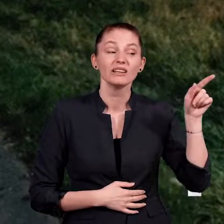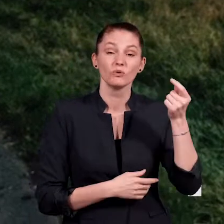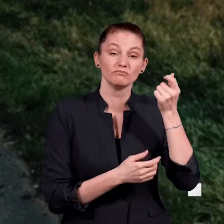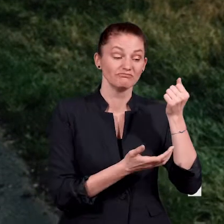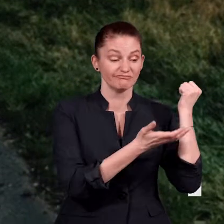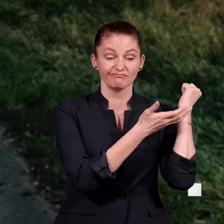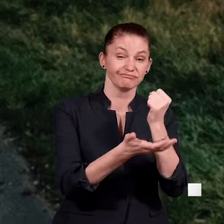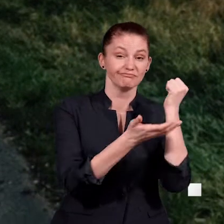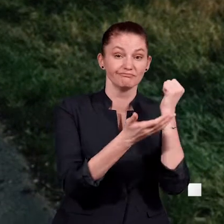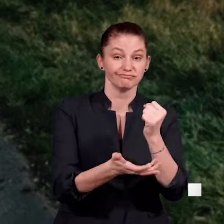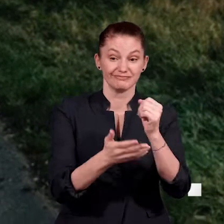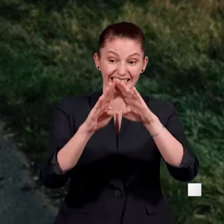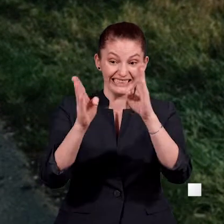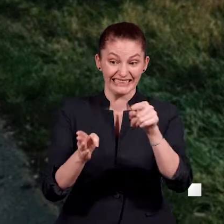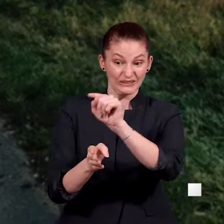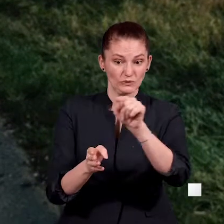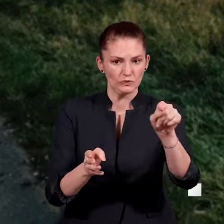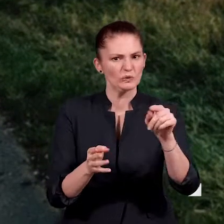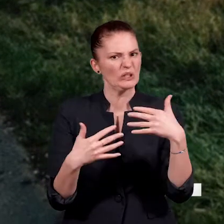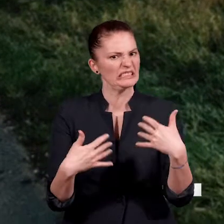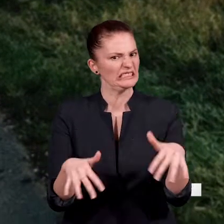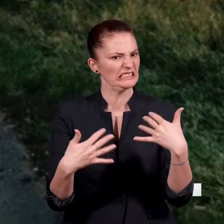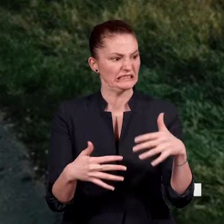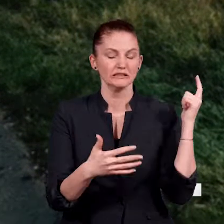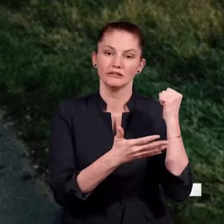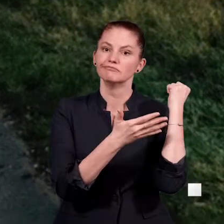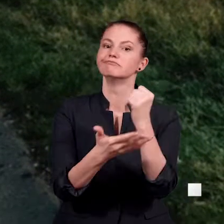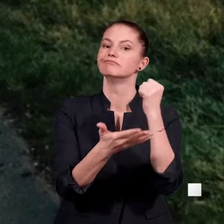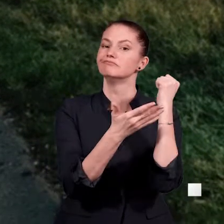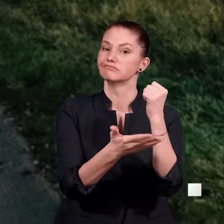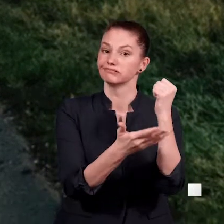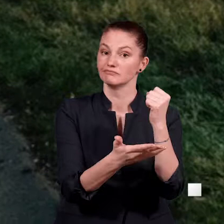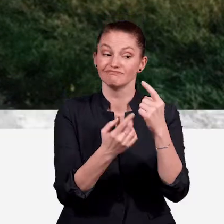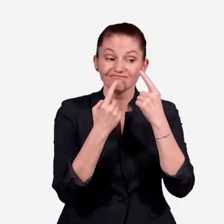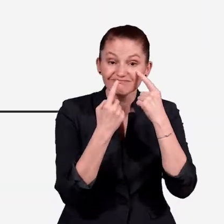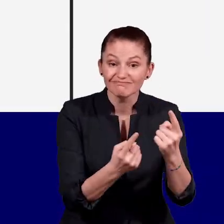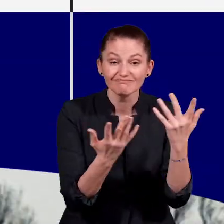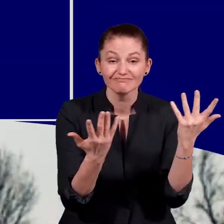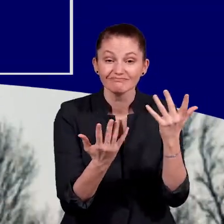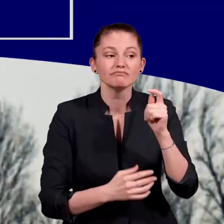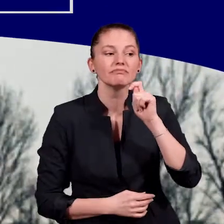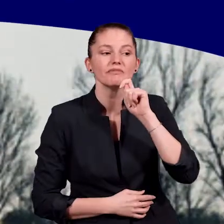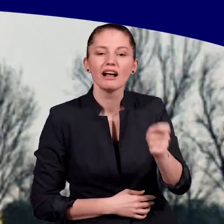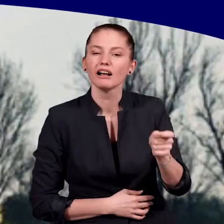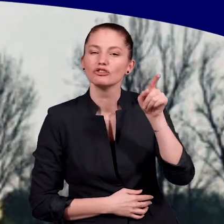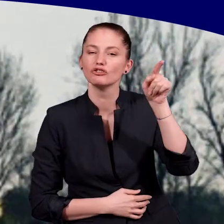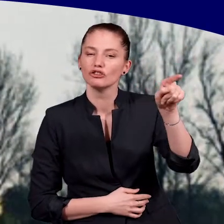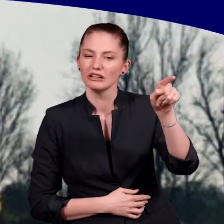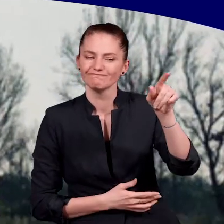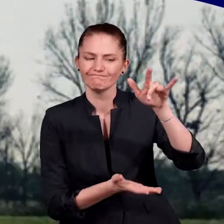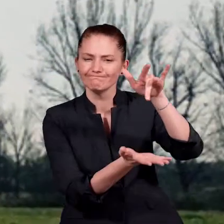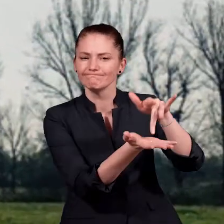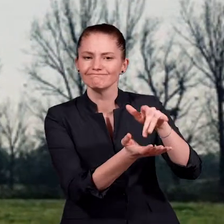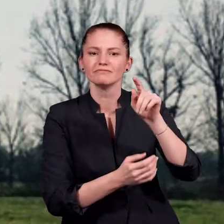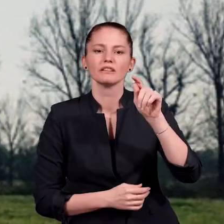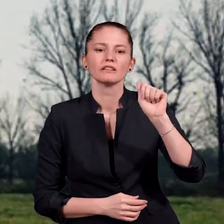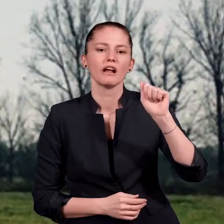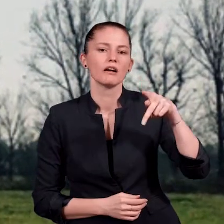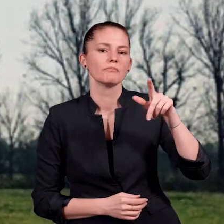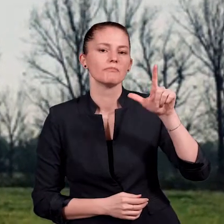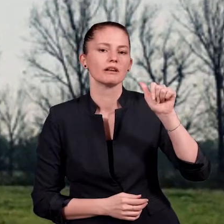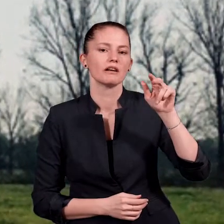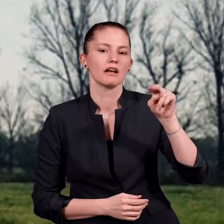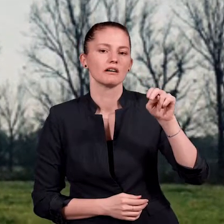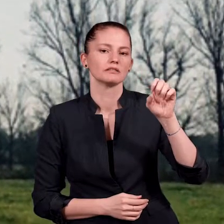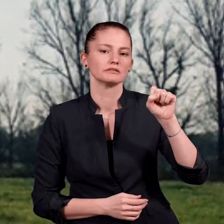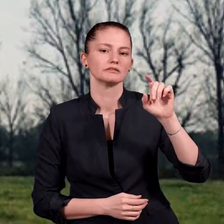EU has been funding inherently dangerous institutions. Fact. EU funds have